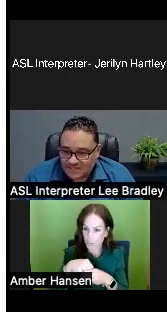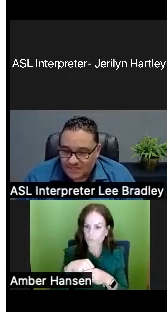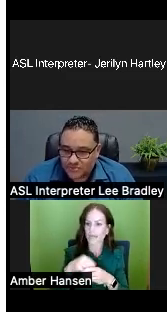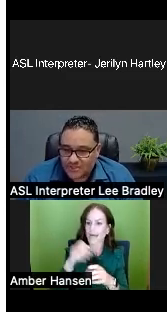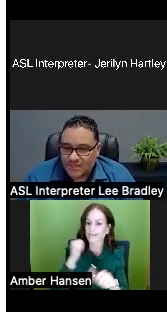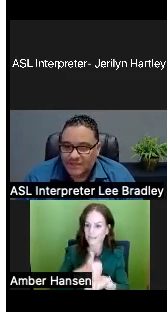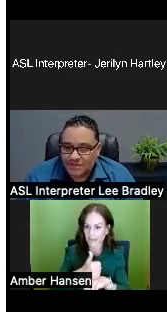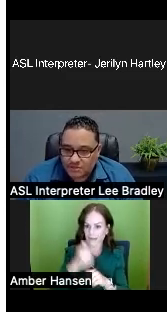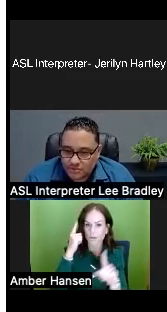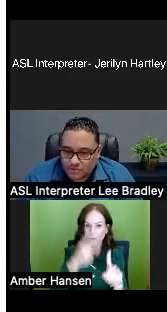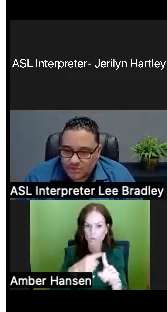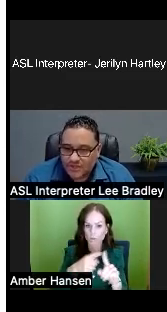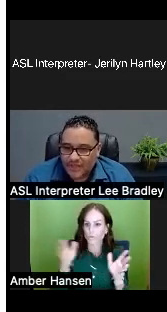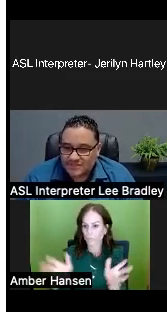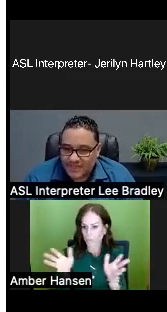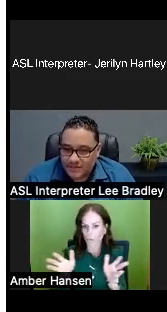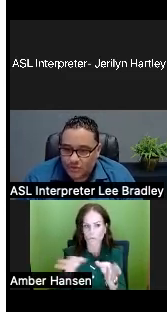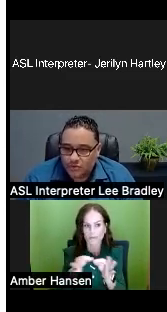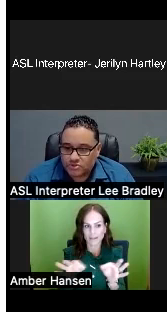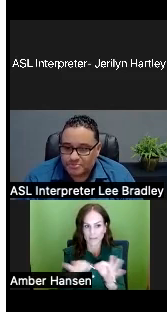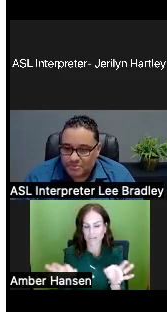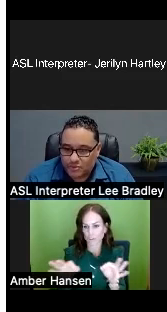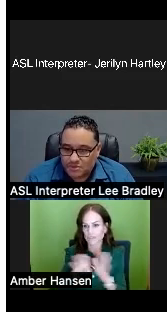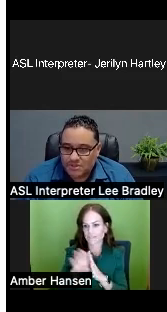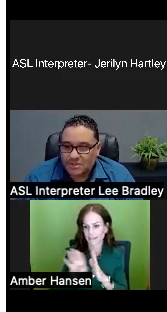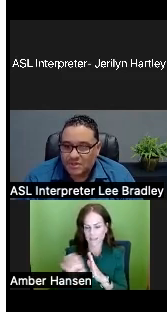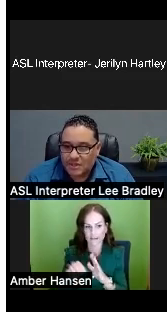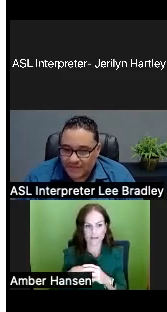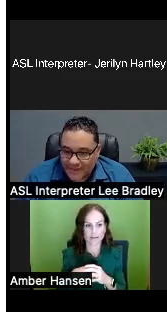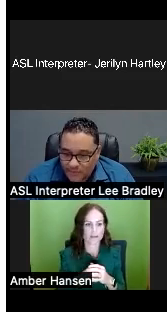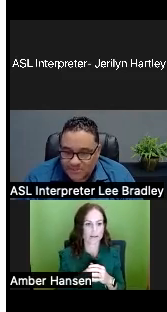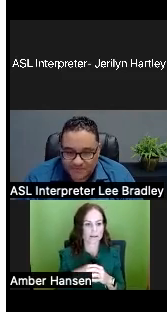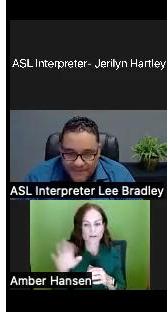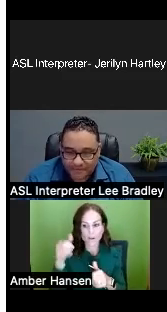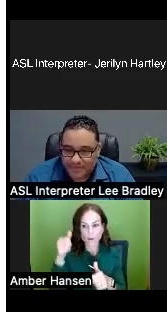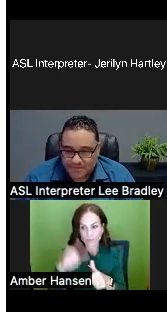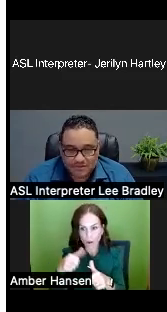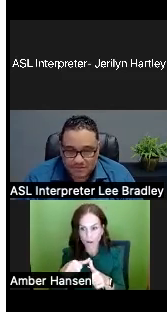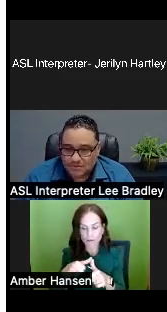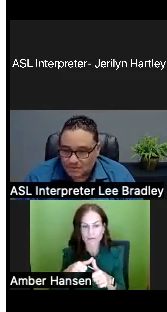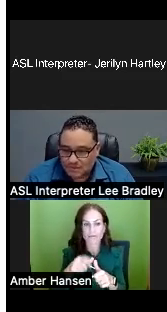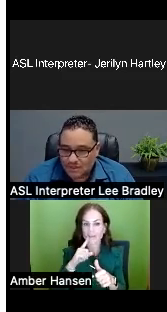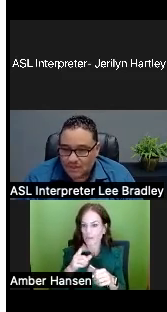listening skills, include and set goals to promote language development.